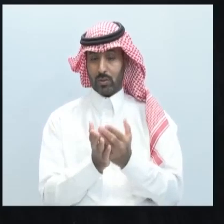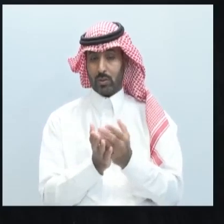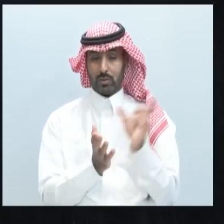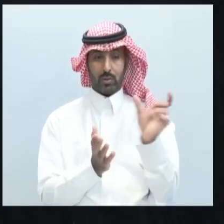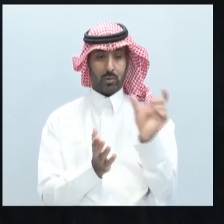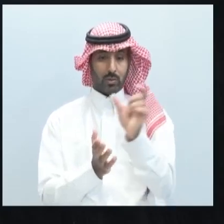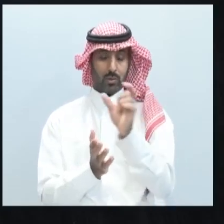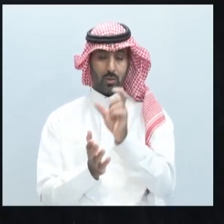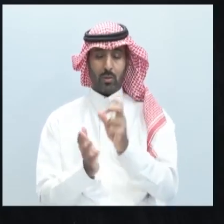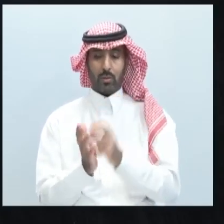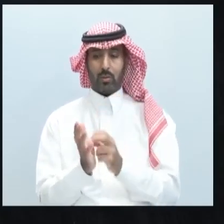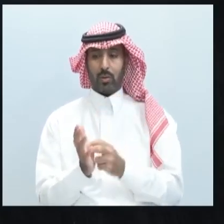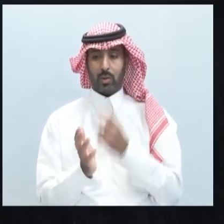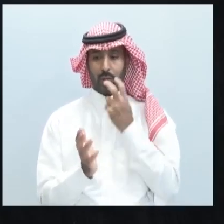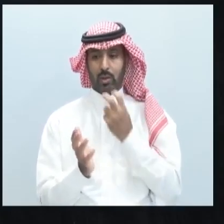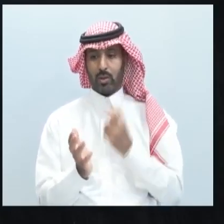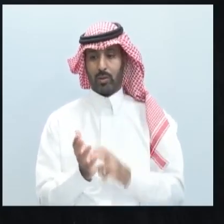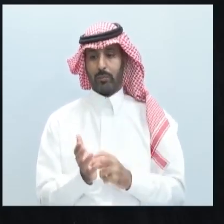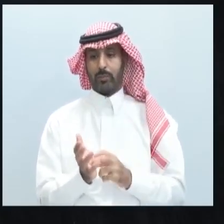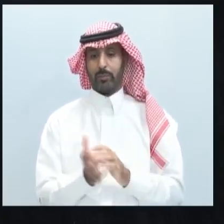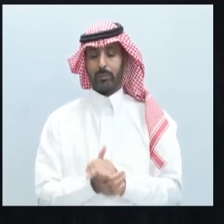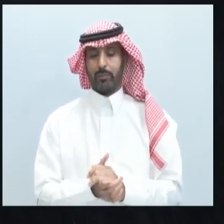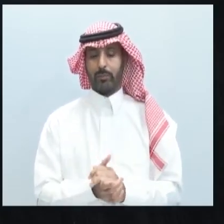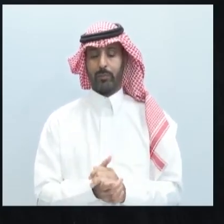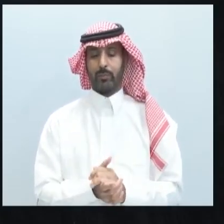vocabulary, grammar, or whatever part.